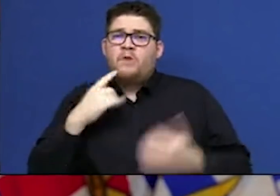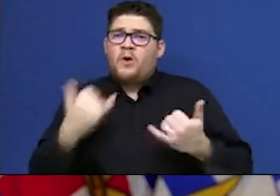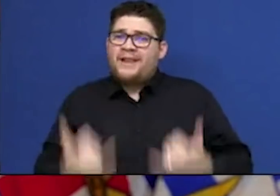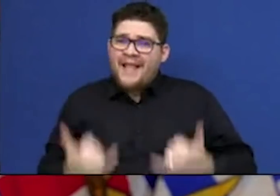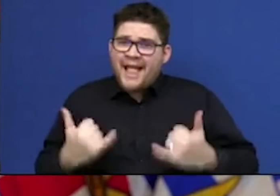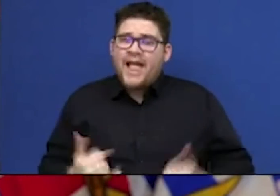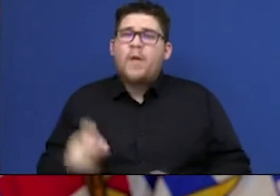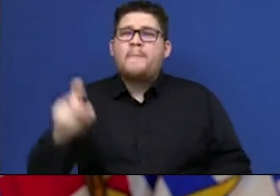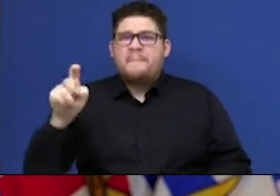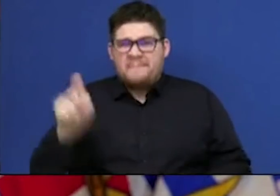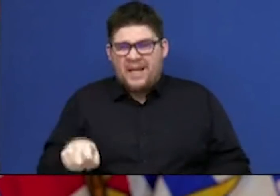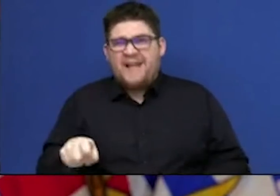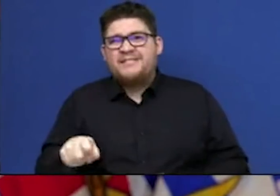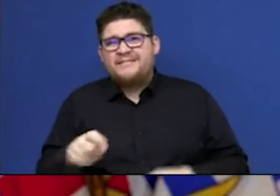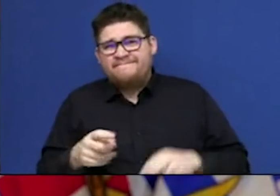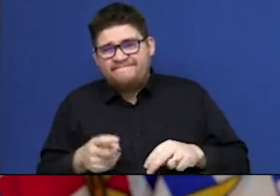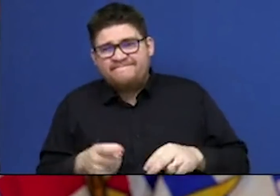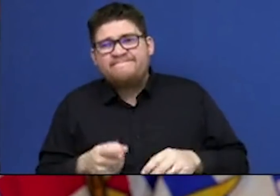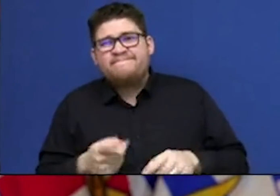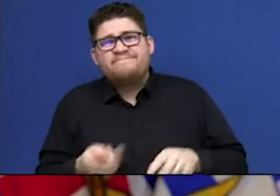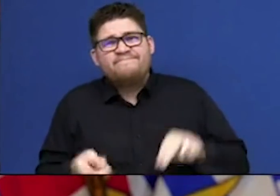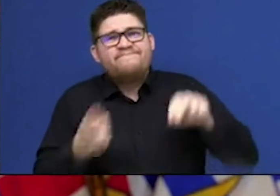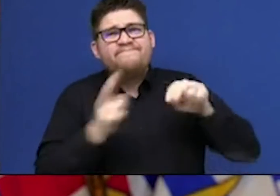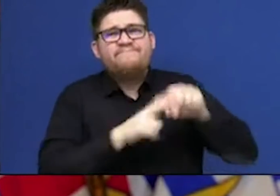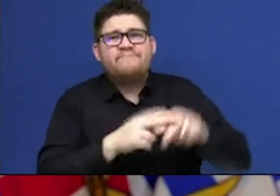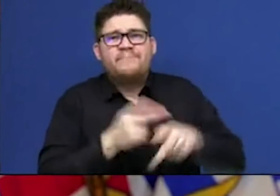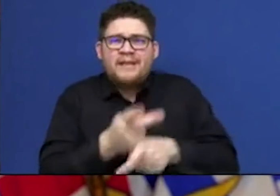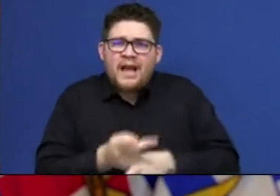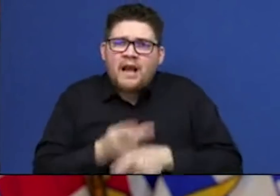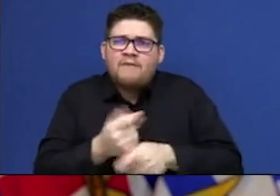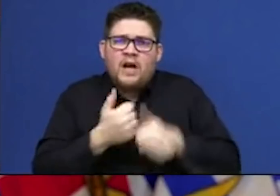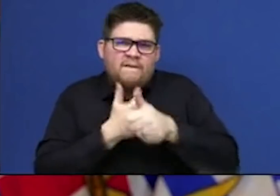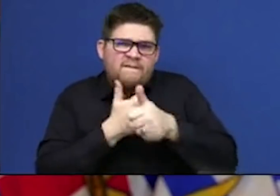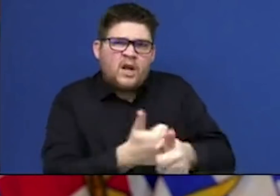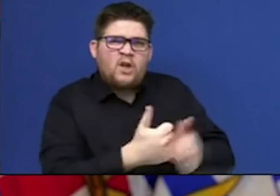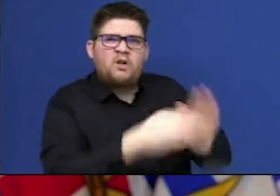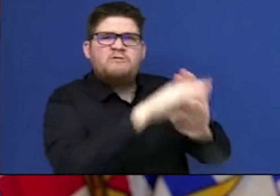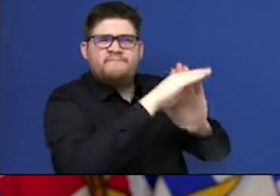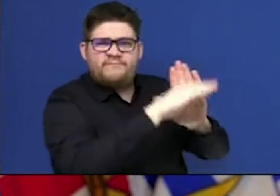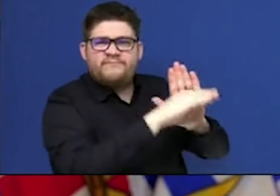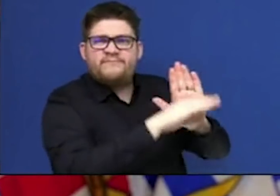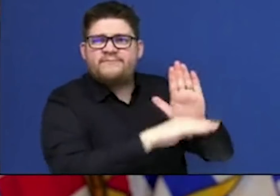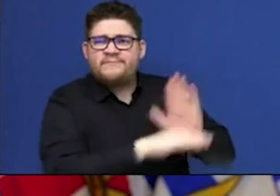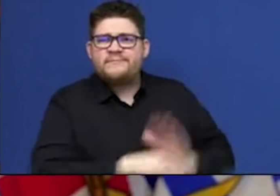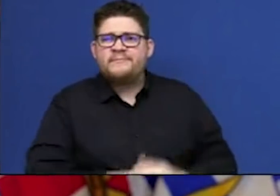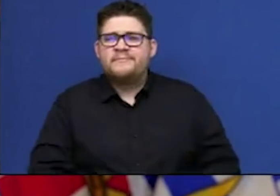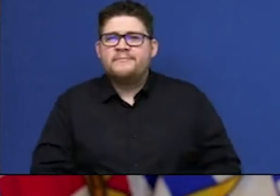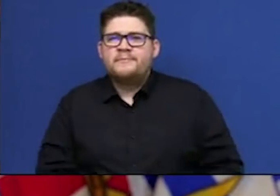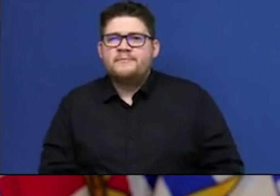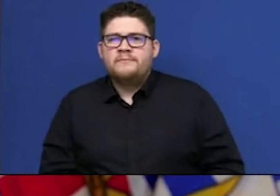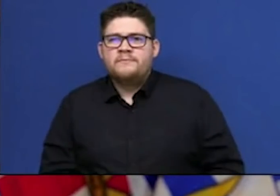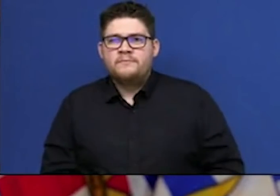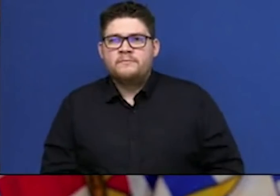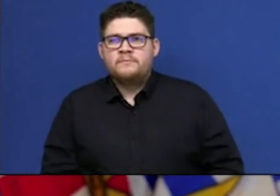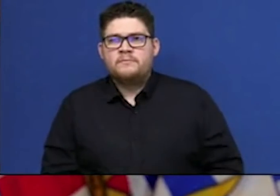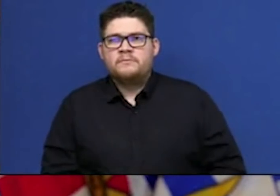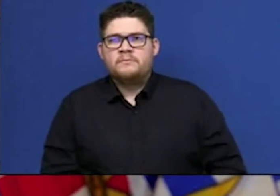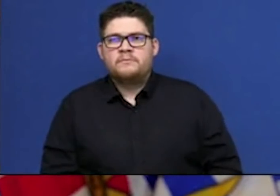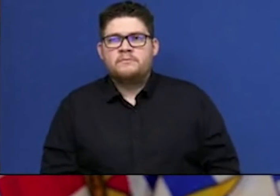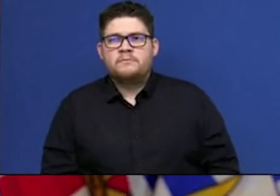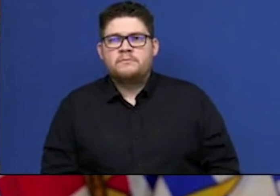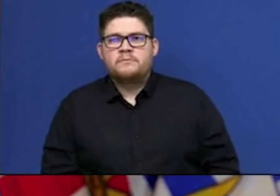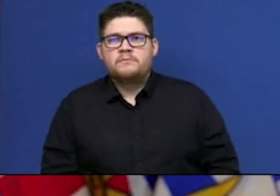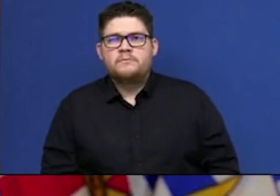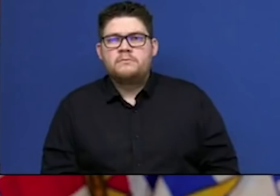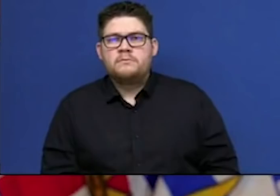different group tomorrow. It also means that if you have a work or school group that you need to have contact with, or a cohort,